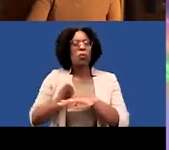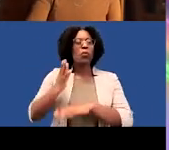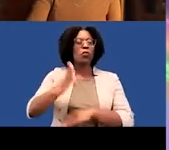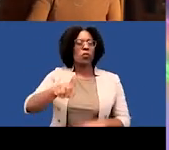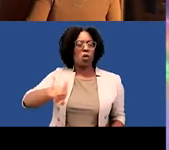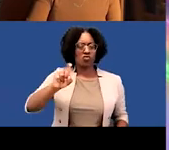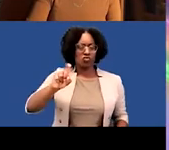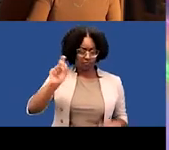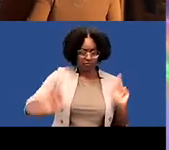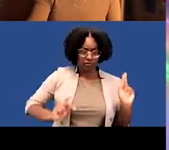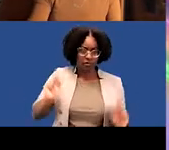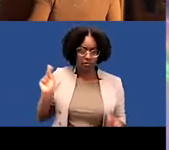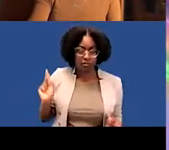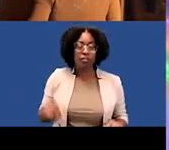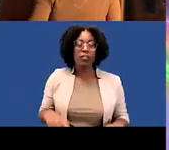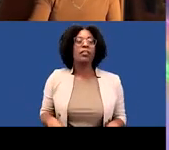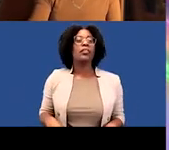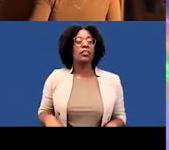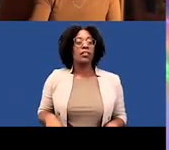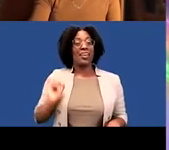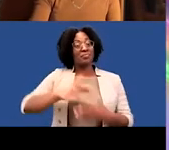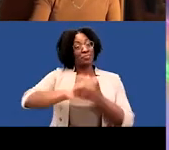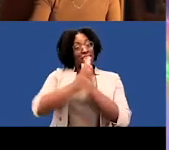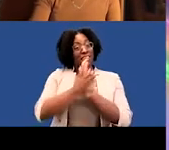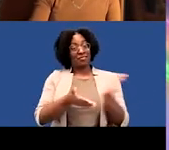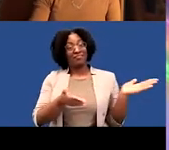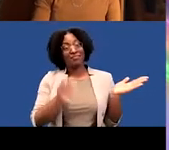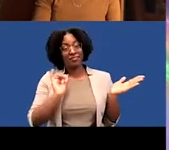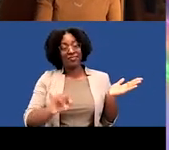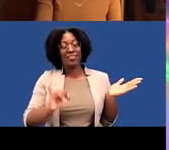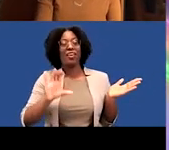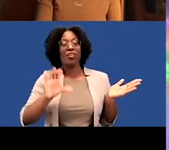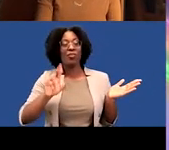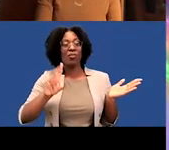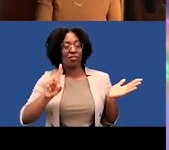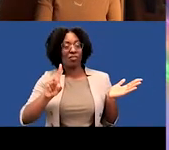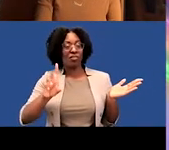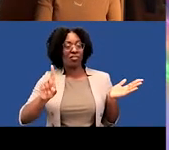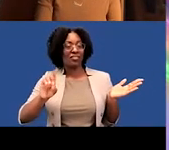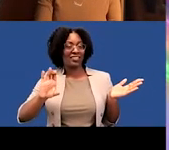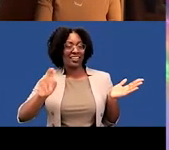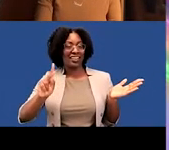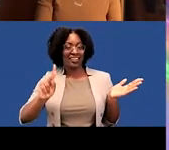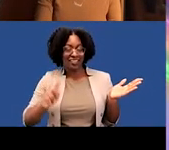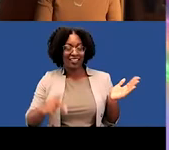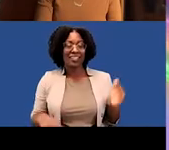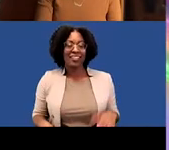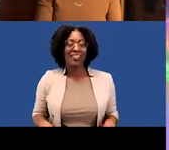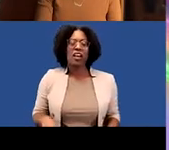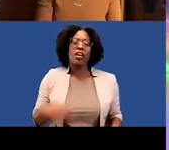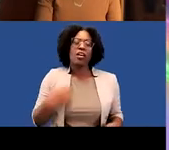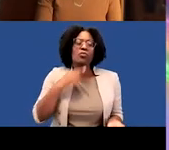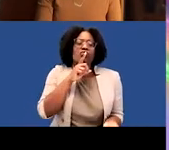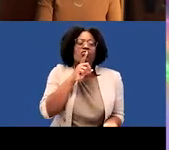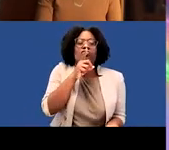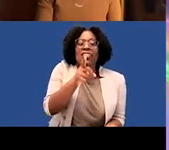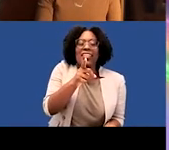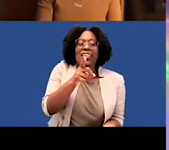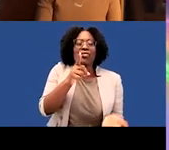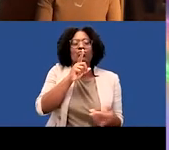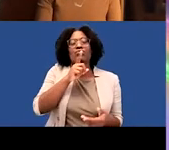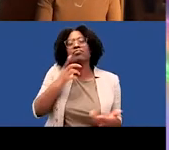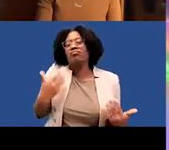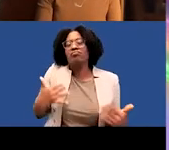And it became this deck. And it was really a true, true team